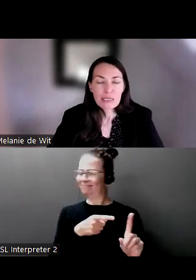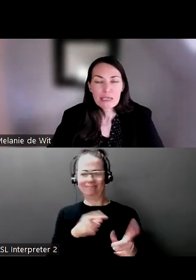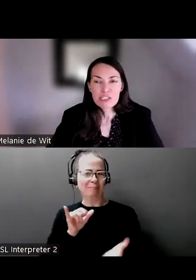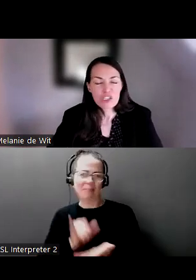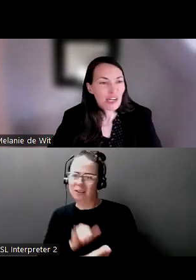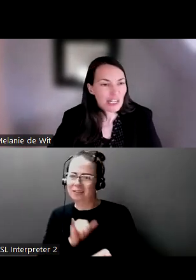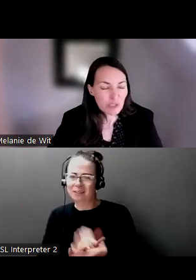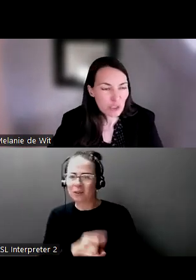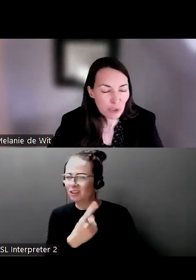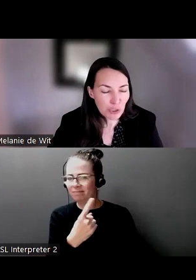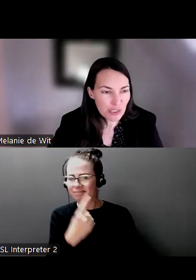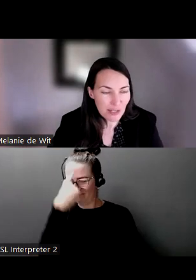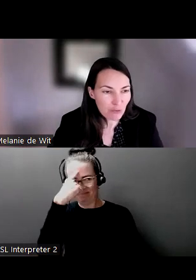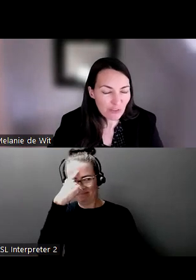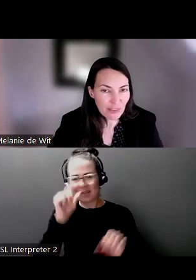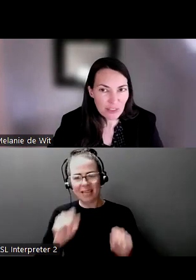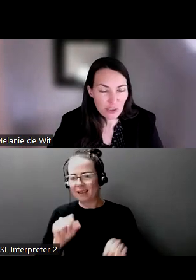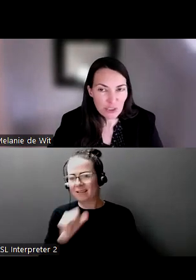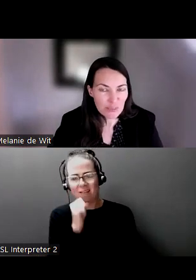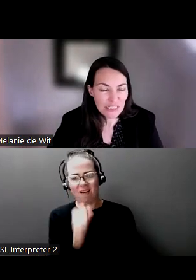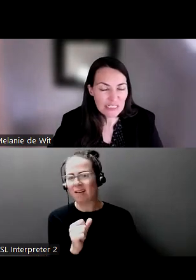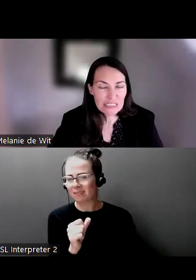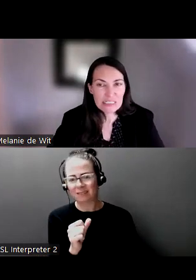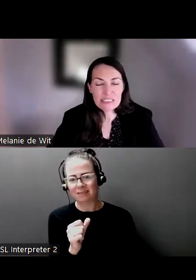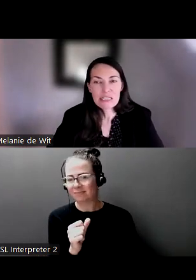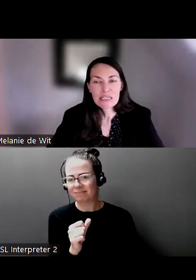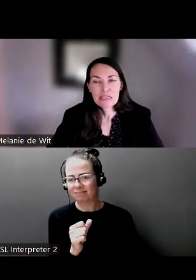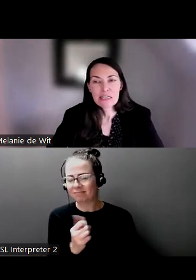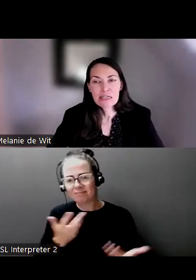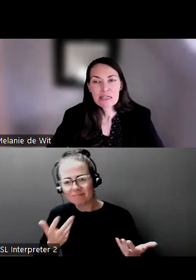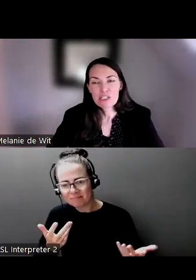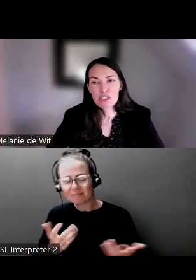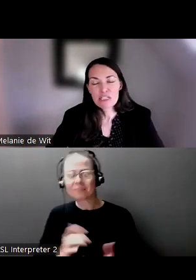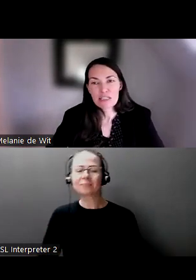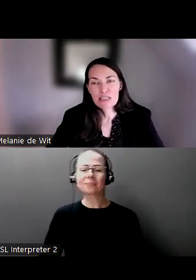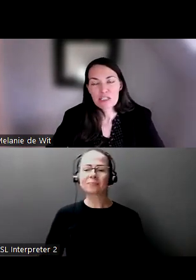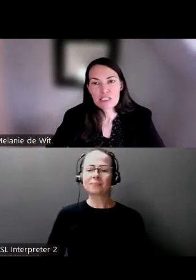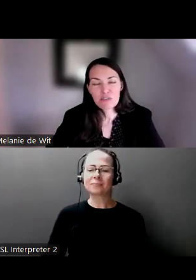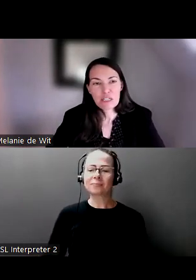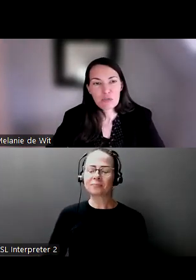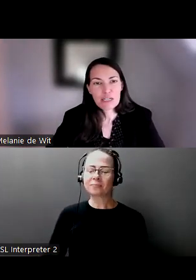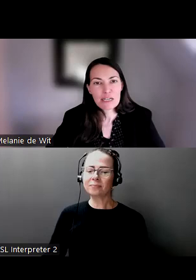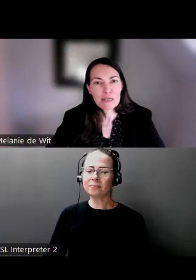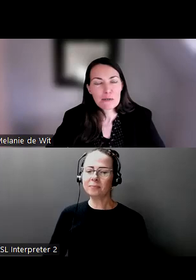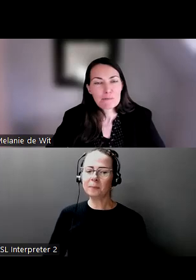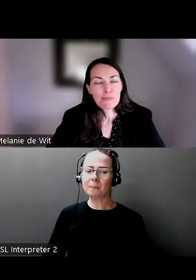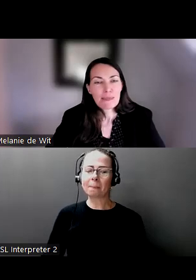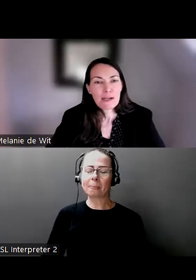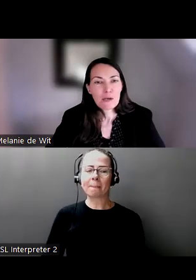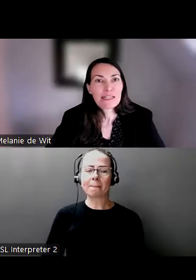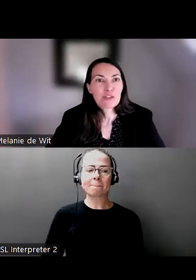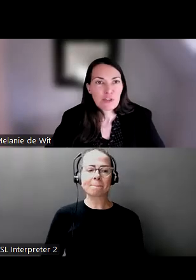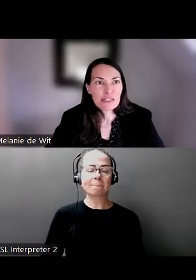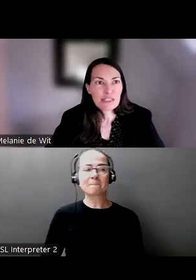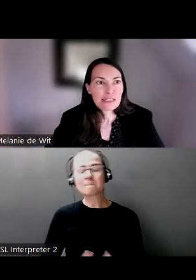surgery. She's not able to put herself in the circumstances that she's living in right now.